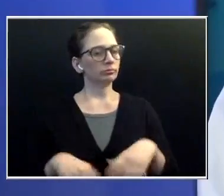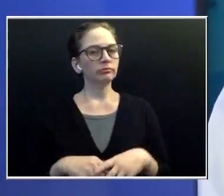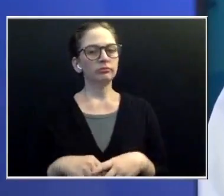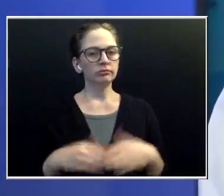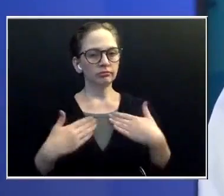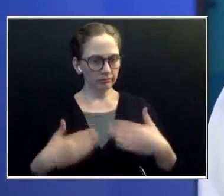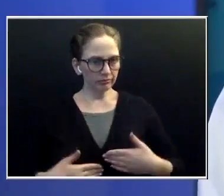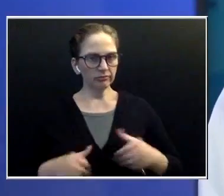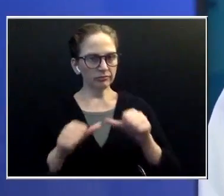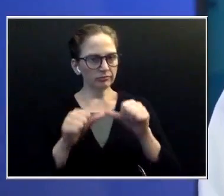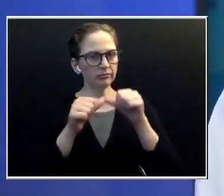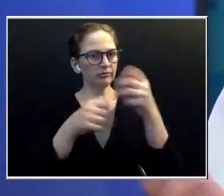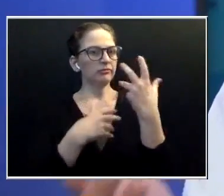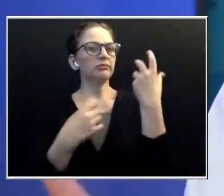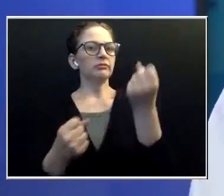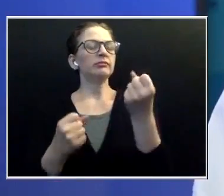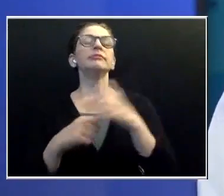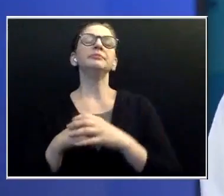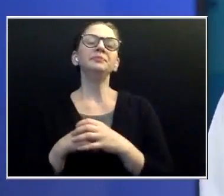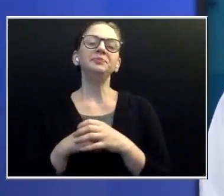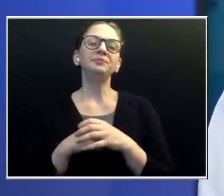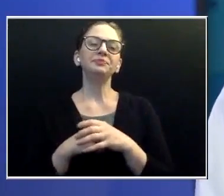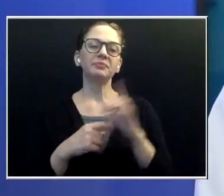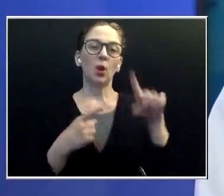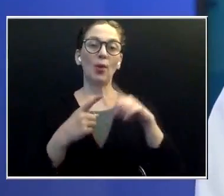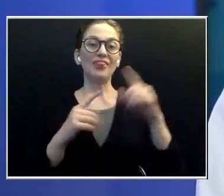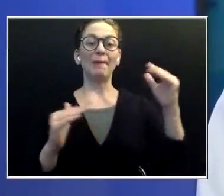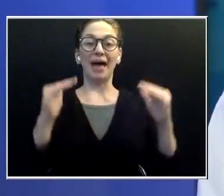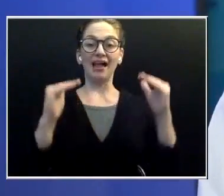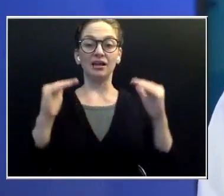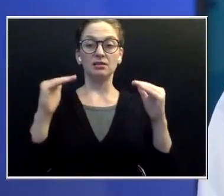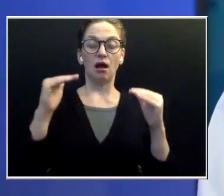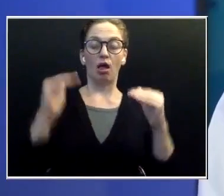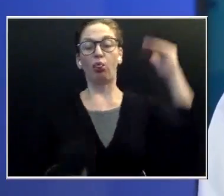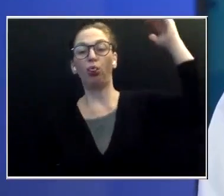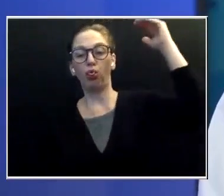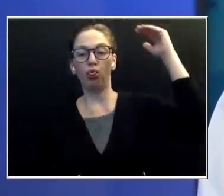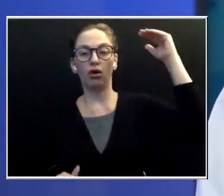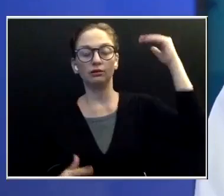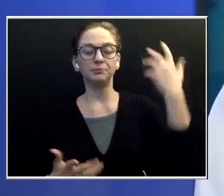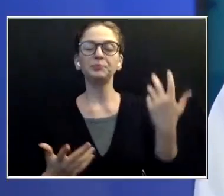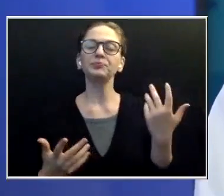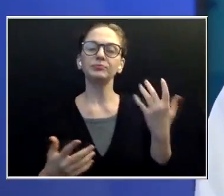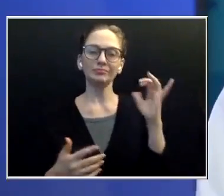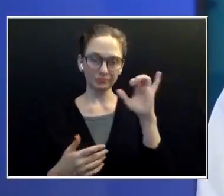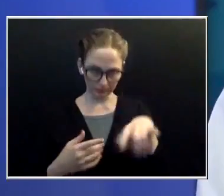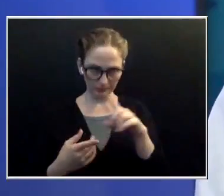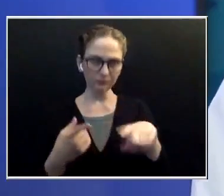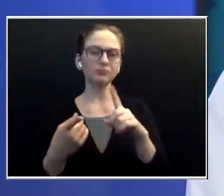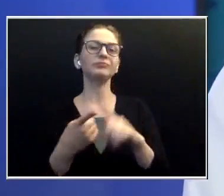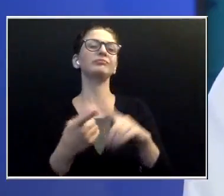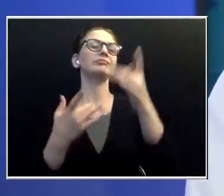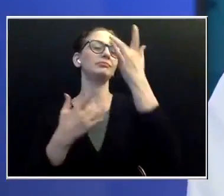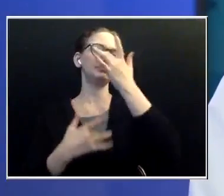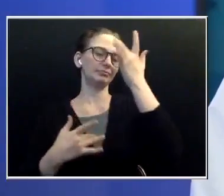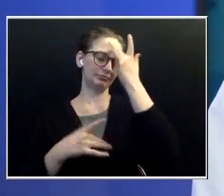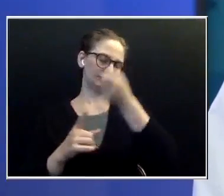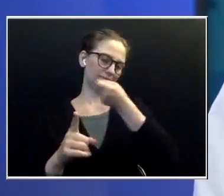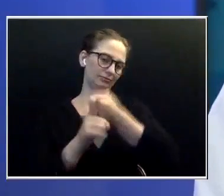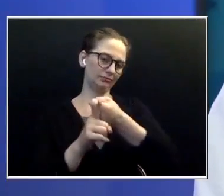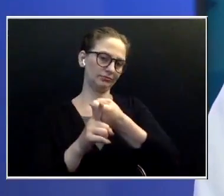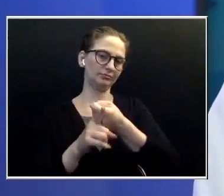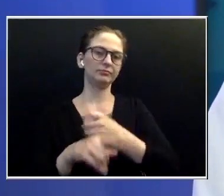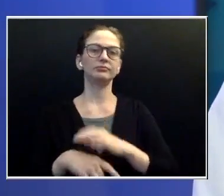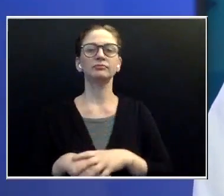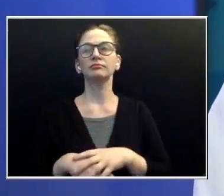is disrupted between the good and the bad bacteria, and actually this is when we have actually diseases. So when this balance is disrupted by taking antibiotics, so the